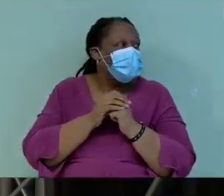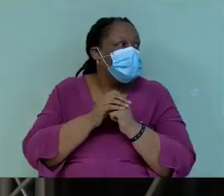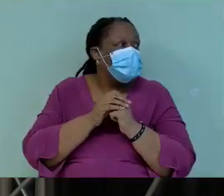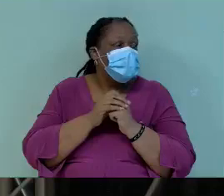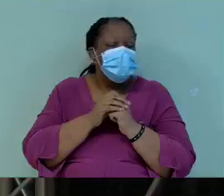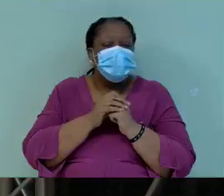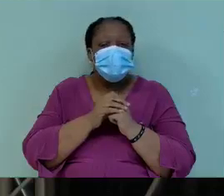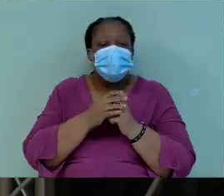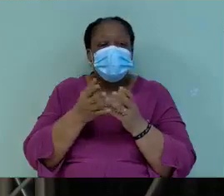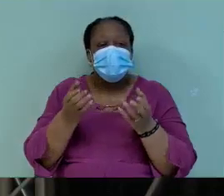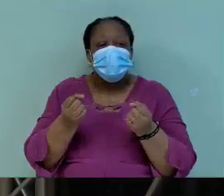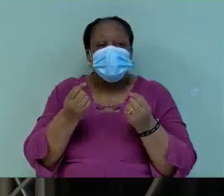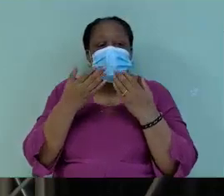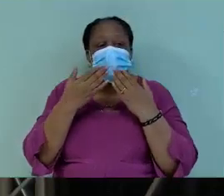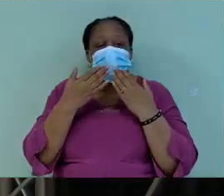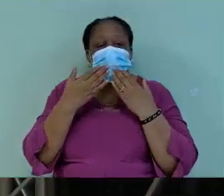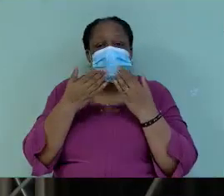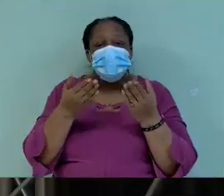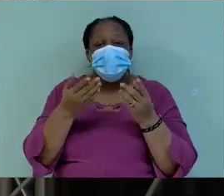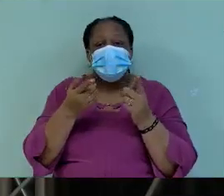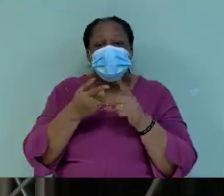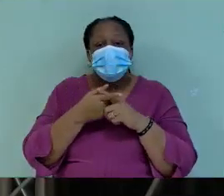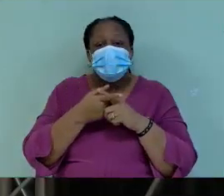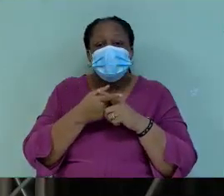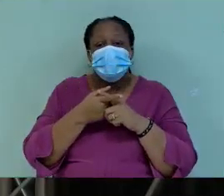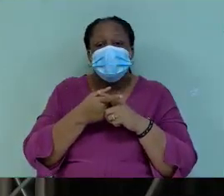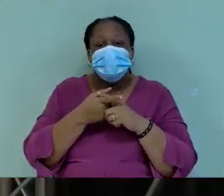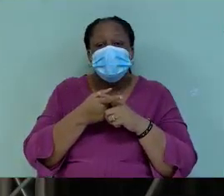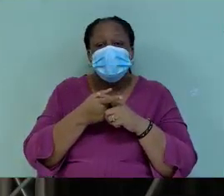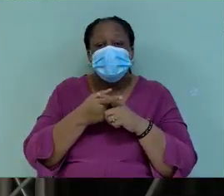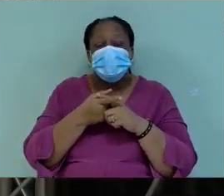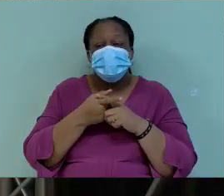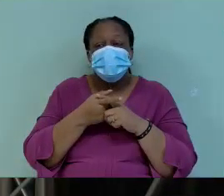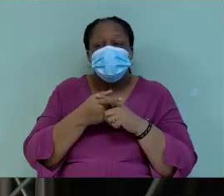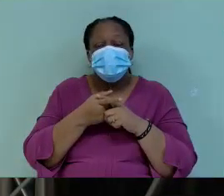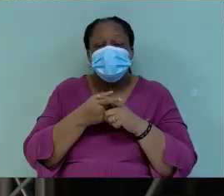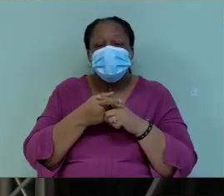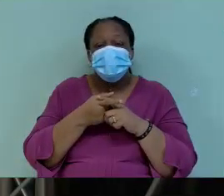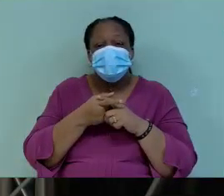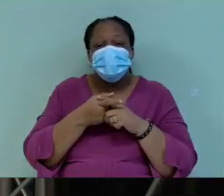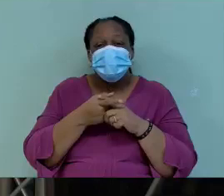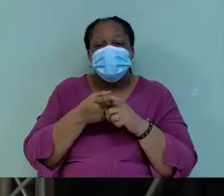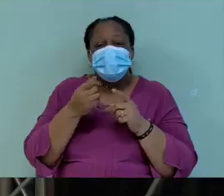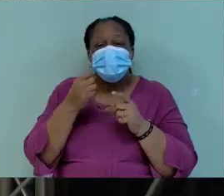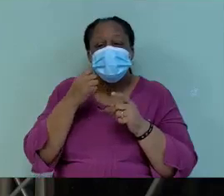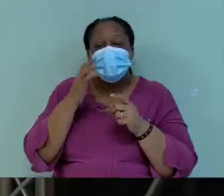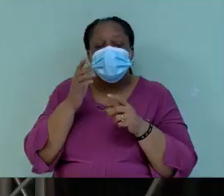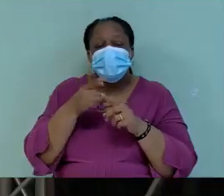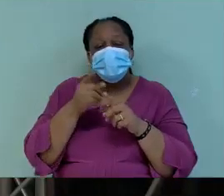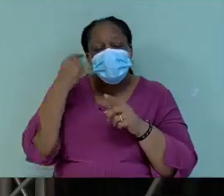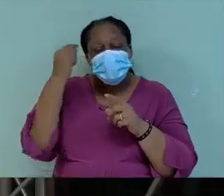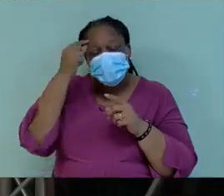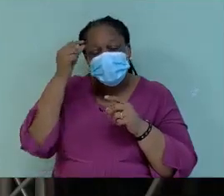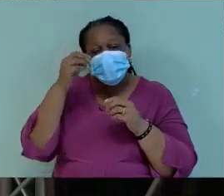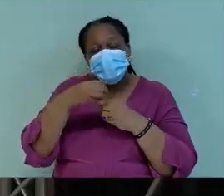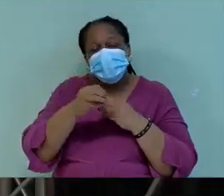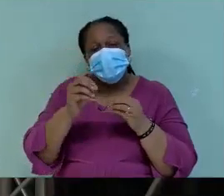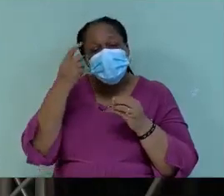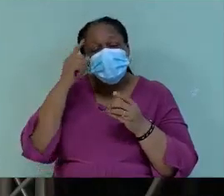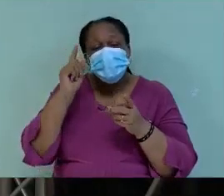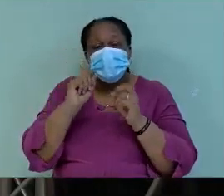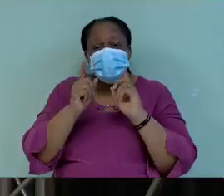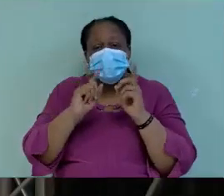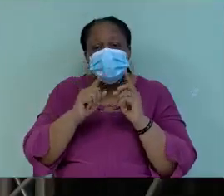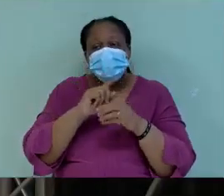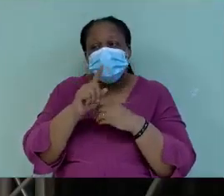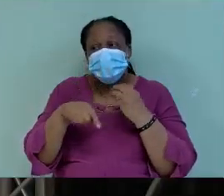We say a hearty thank you to the Chief Personnel Officer, Ms. Sheridan Warner, for her address in